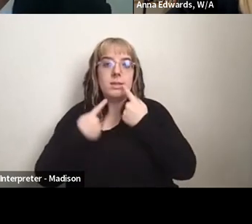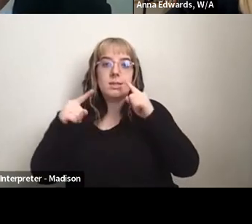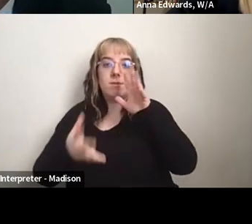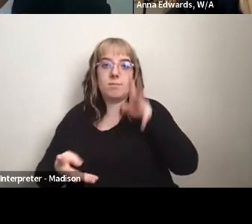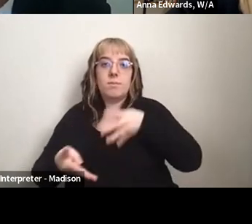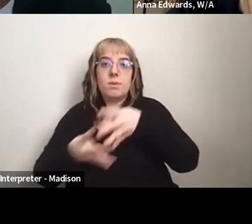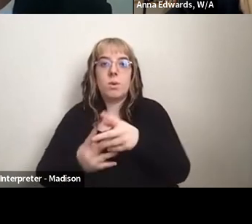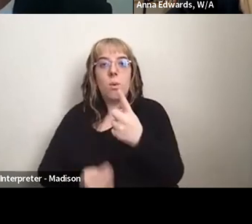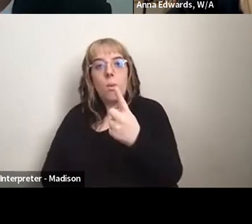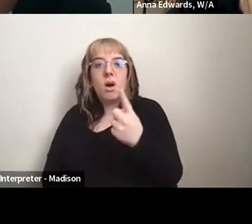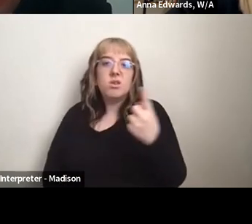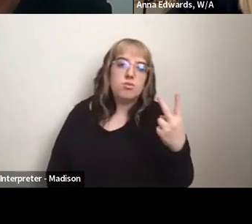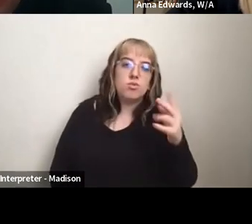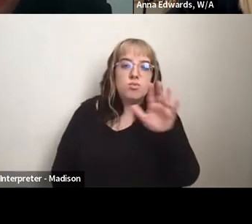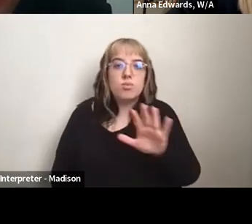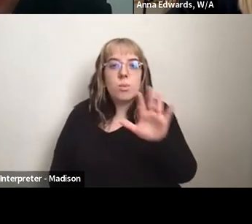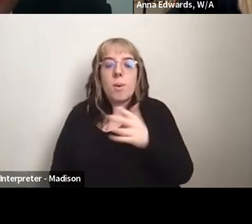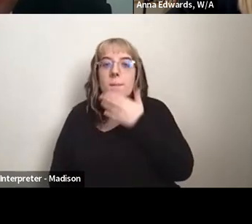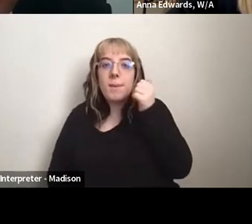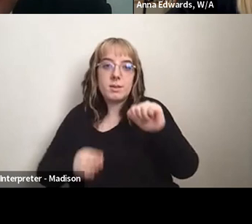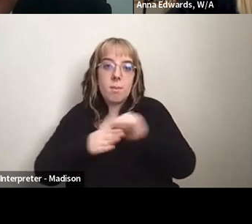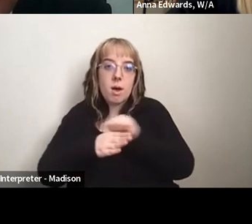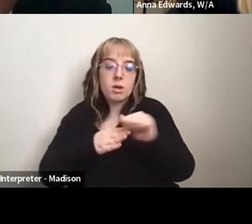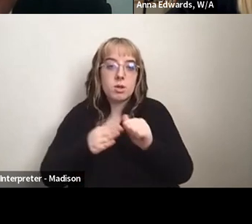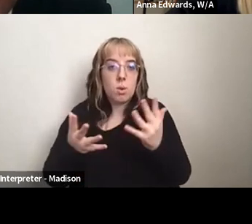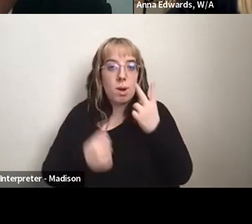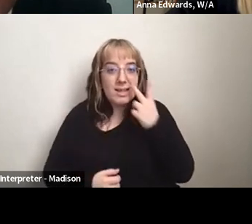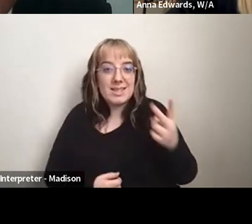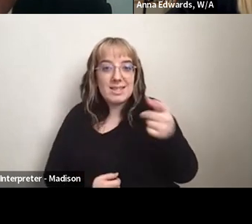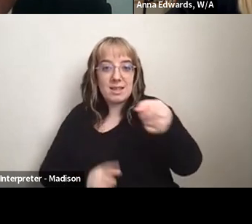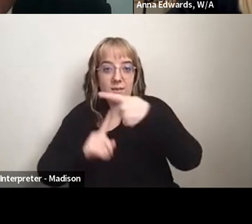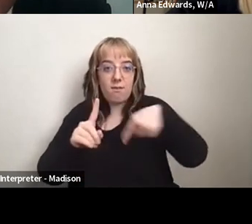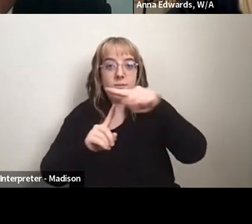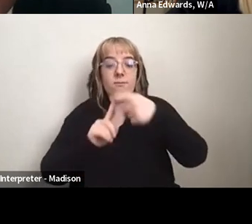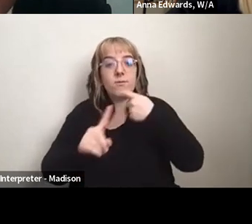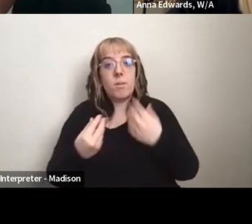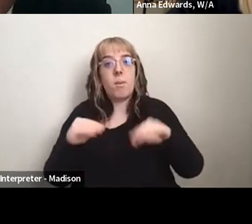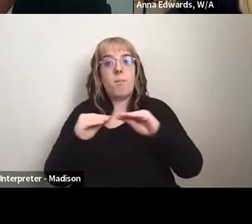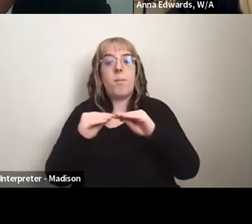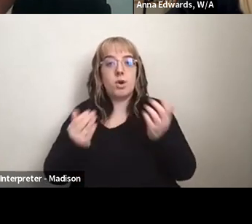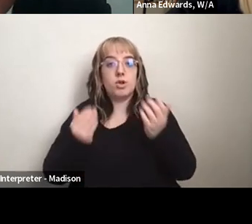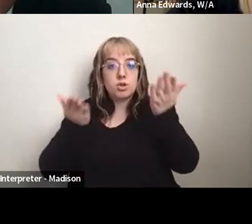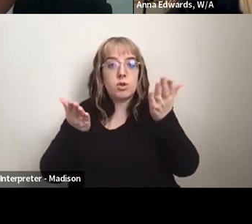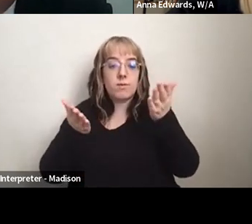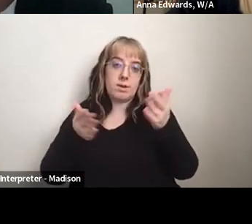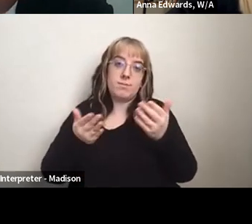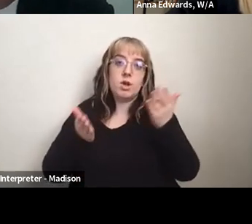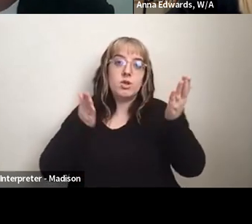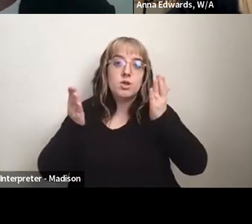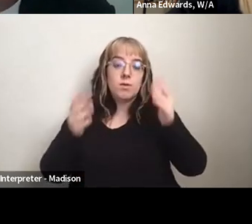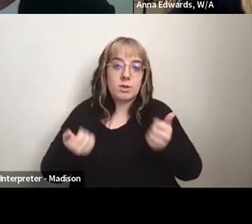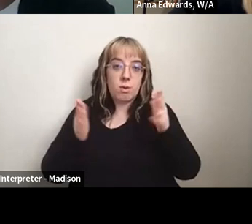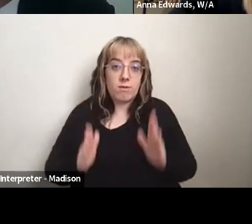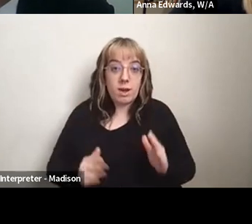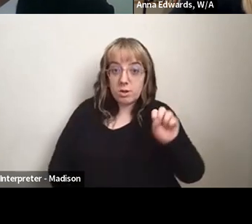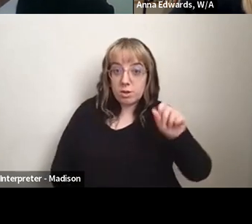1 to 2 best practices that you'd like to see from more service providers and partners? Sophia, do you